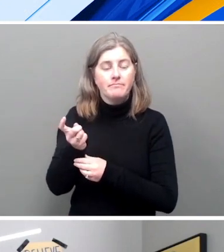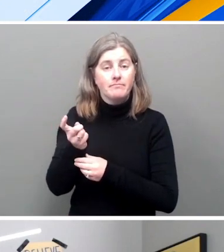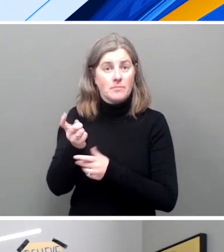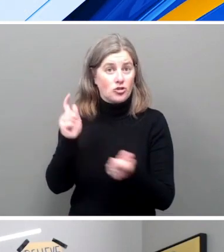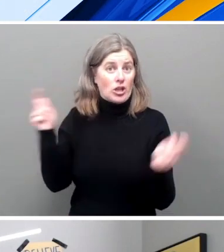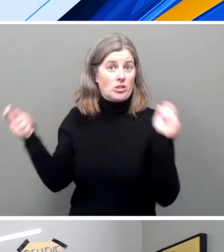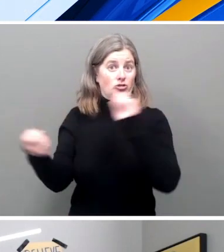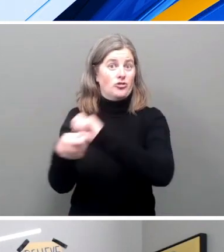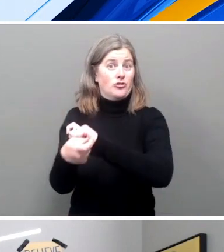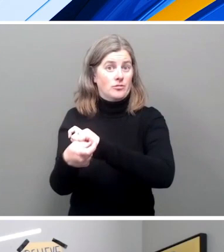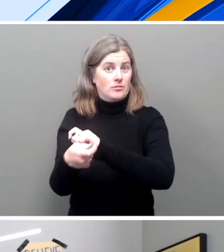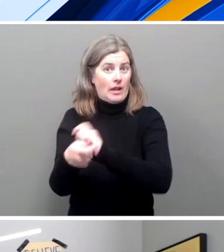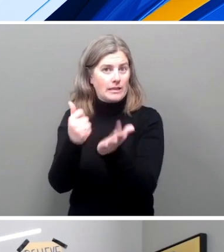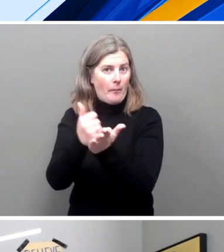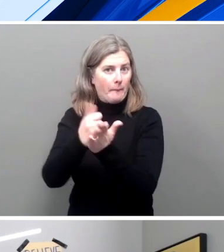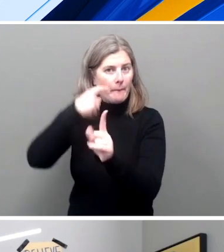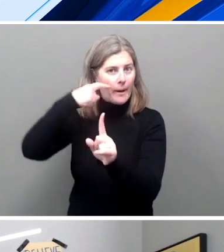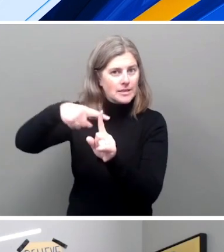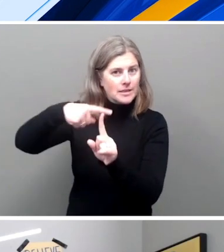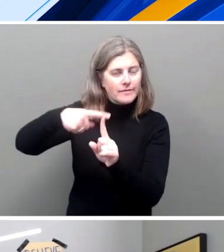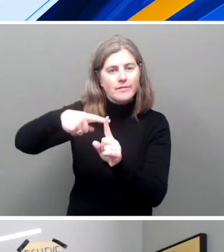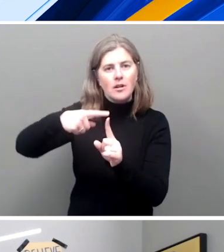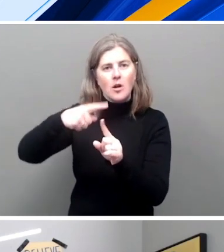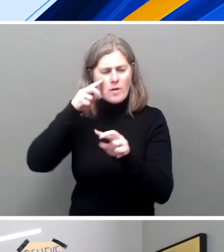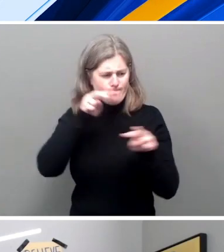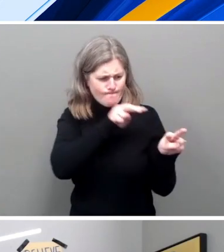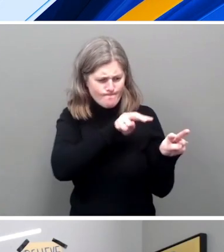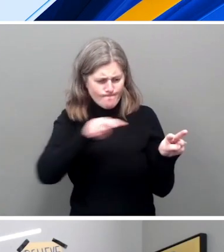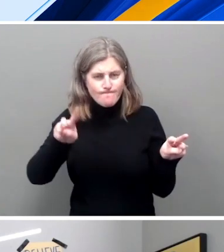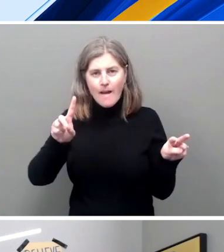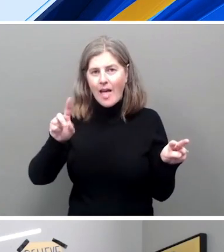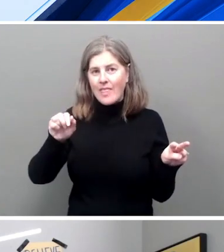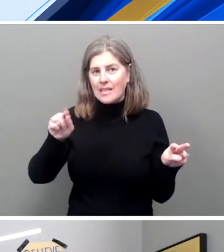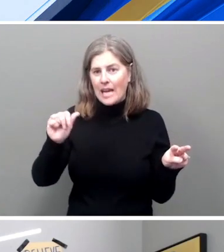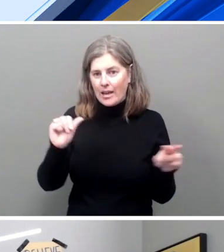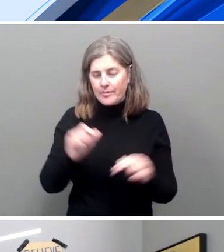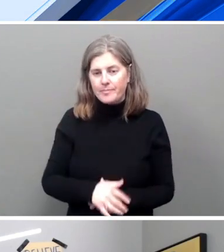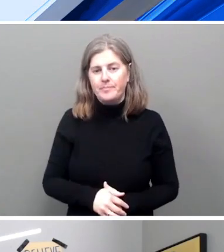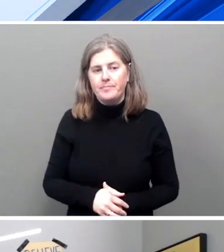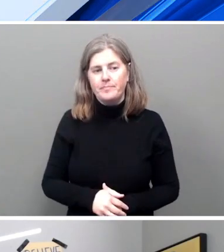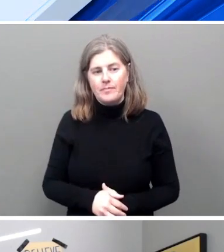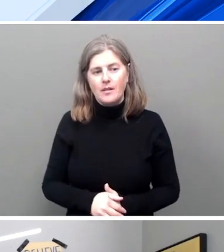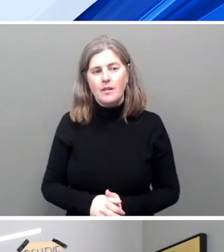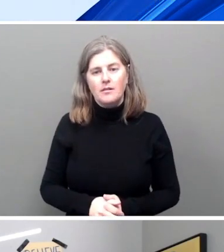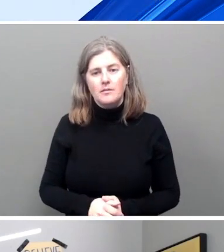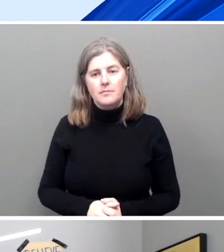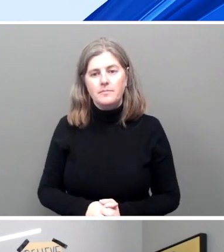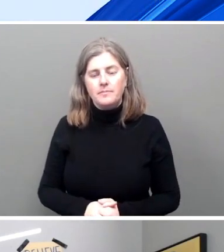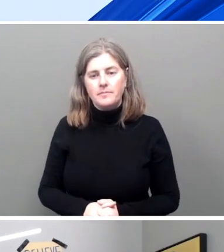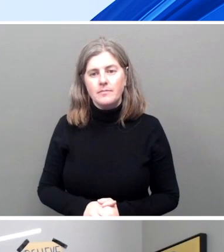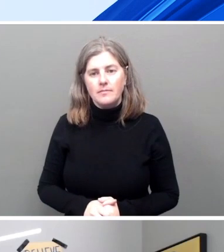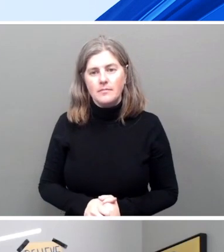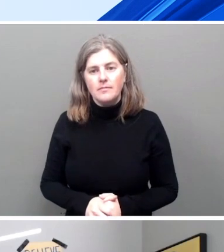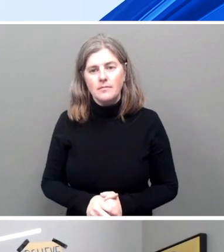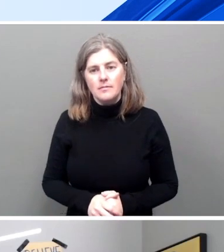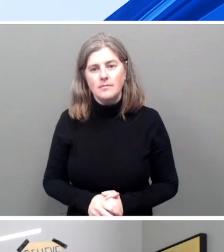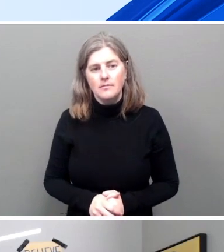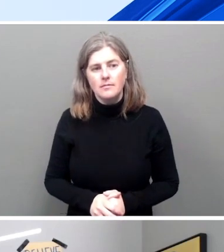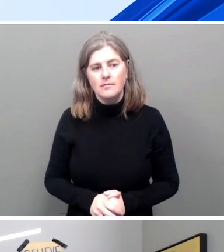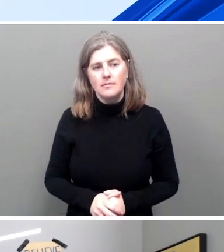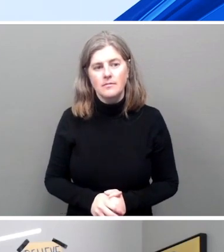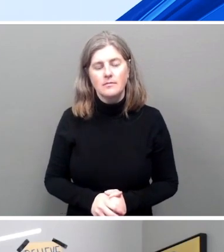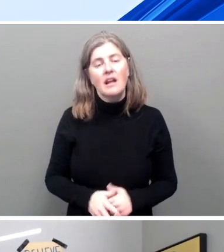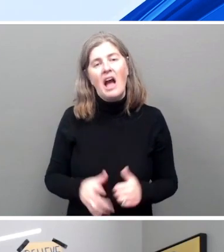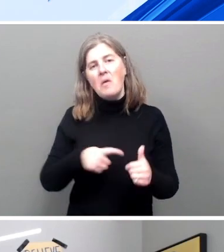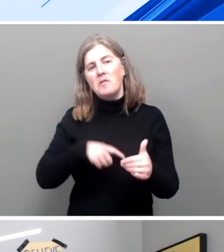change that I've noted when looking through that data. I do think we need to follow this out for the rest